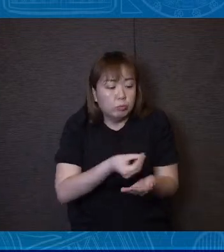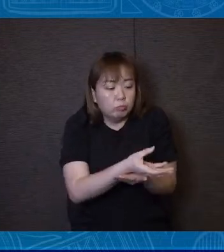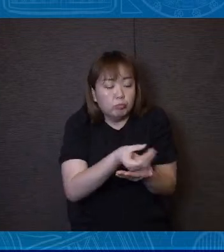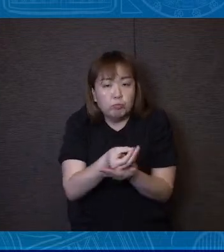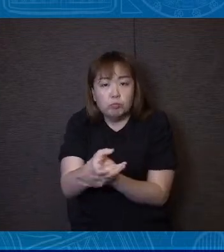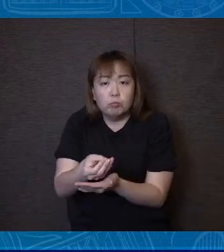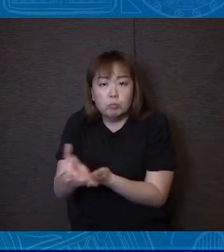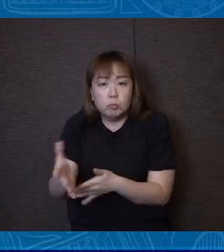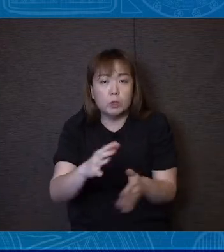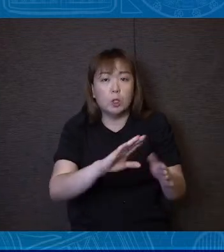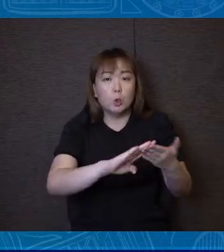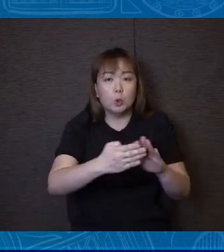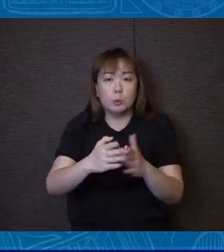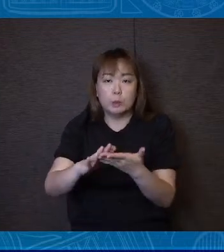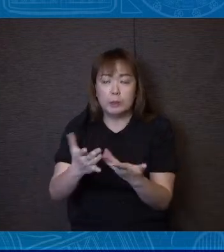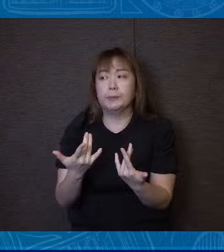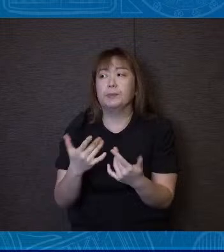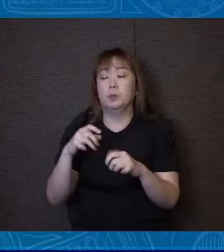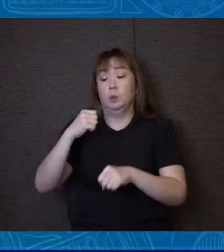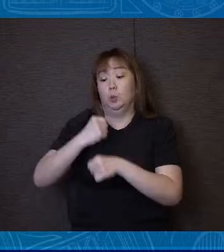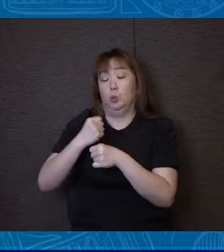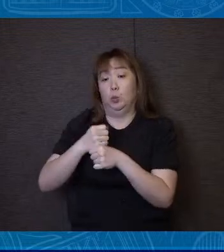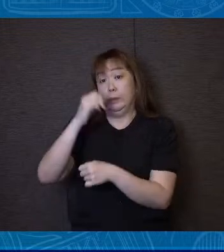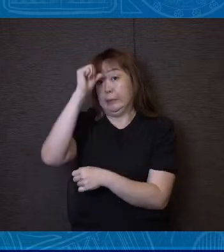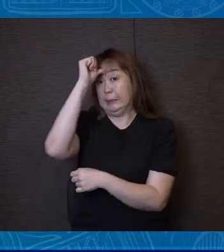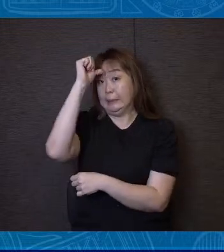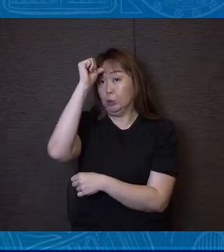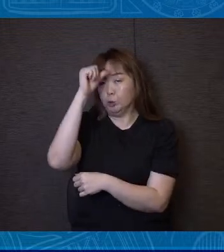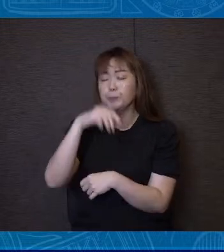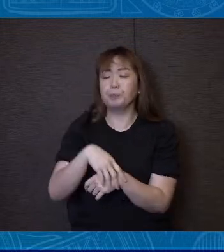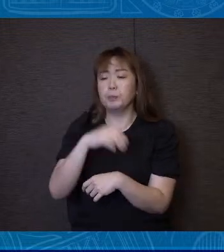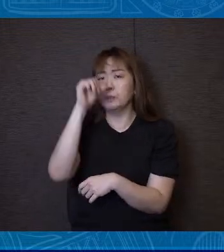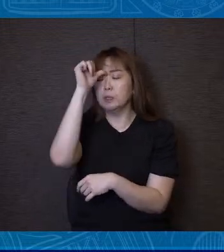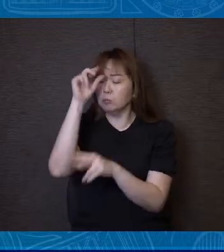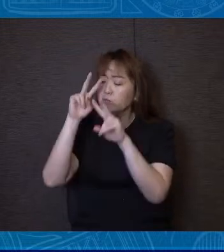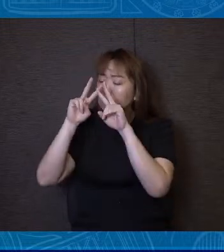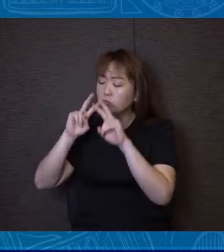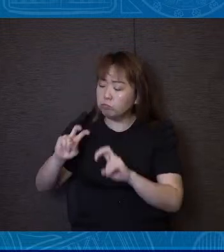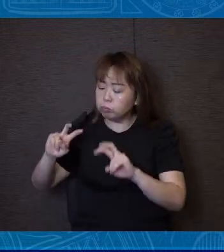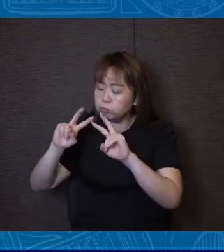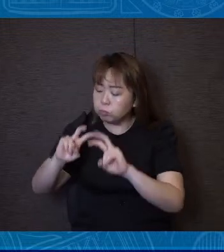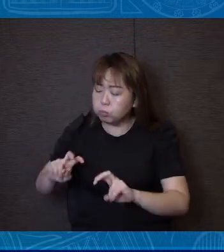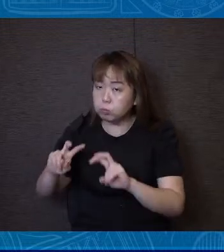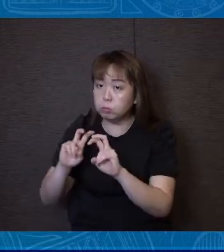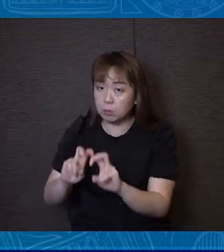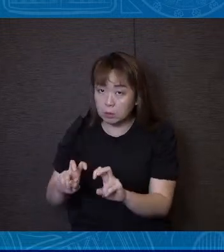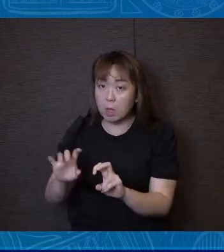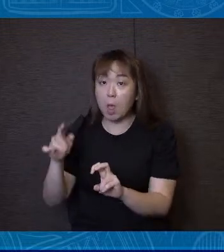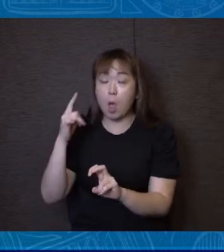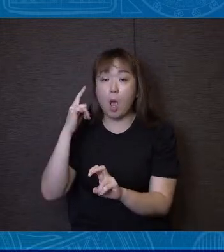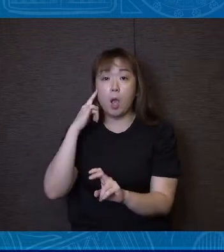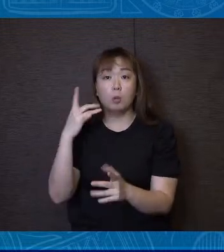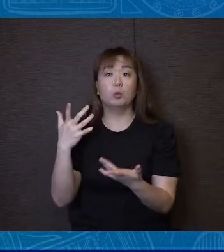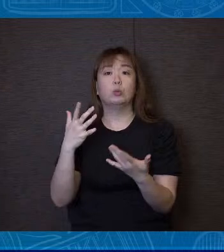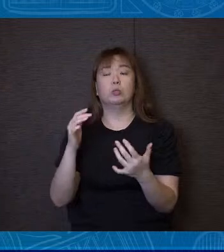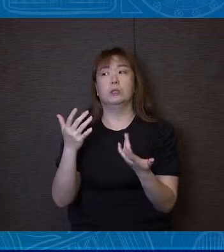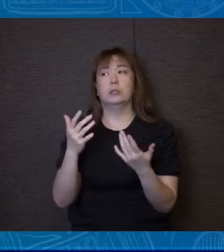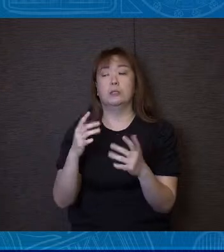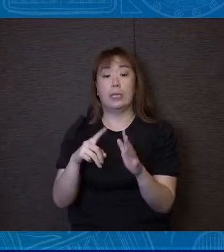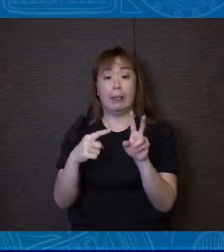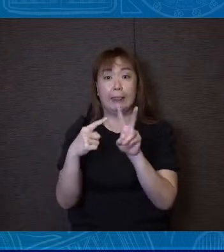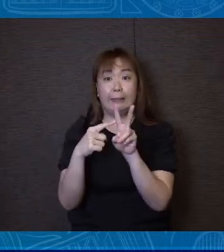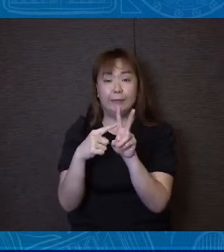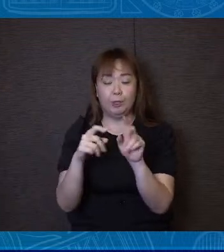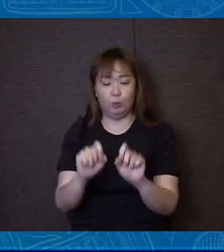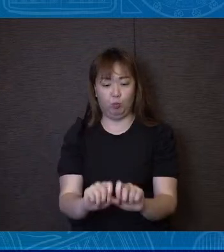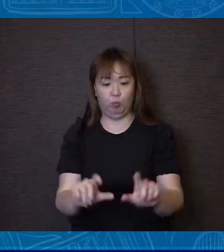when we were doing this for India, according to our research, animation resonated very well because this